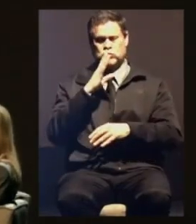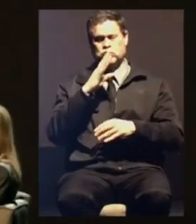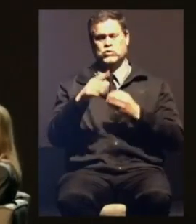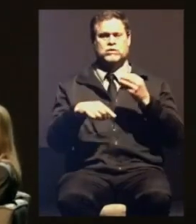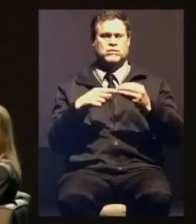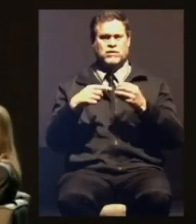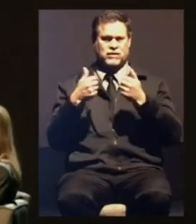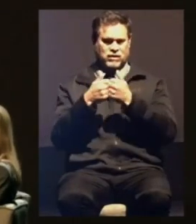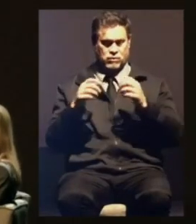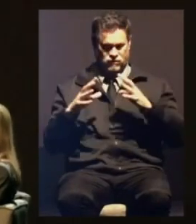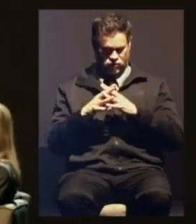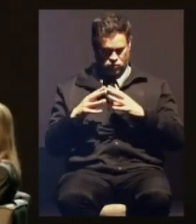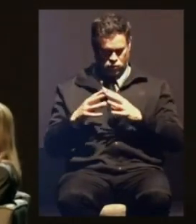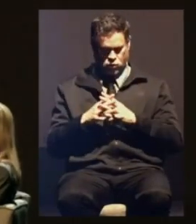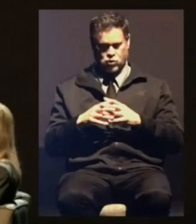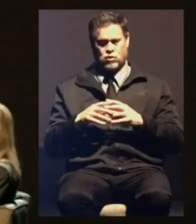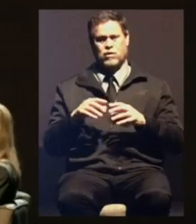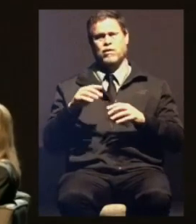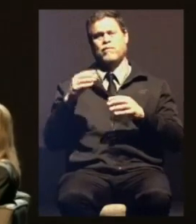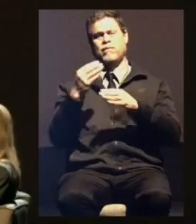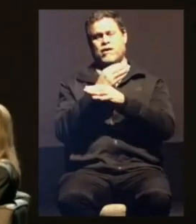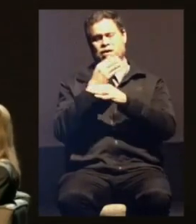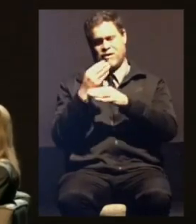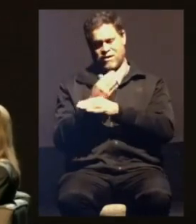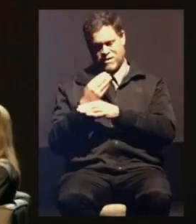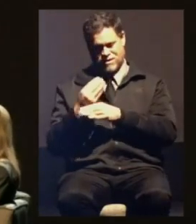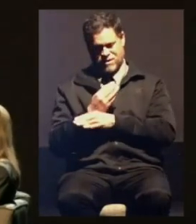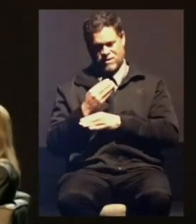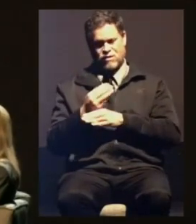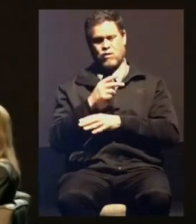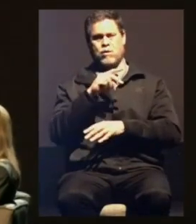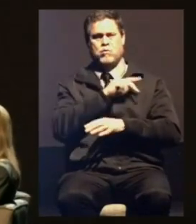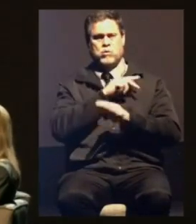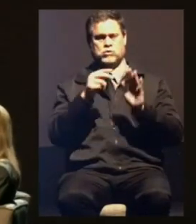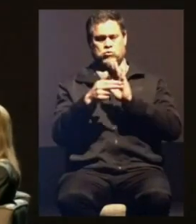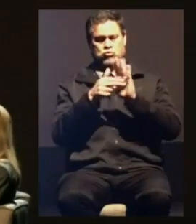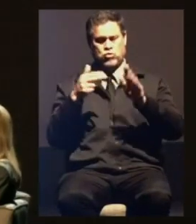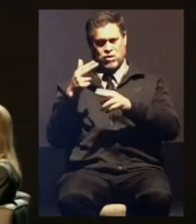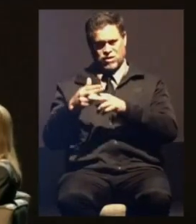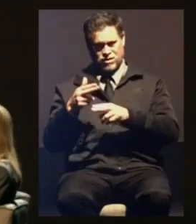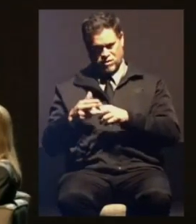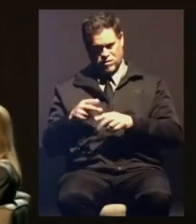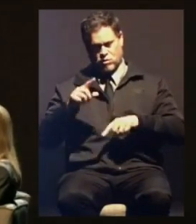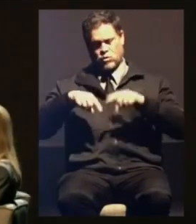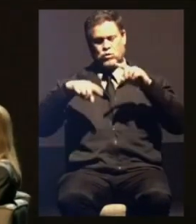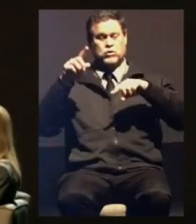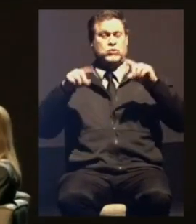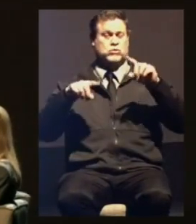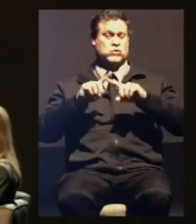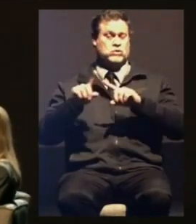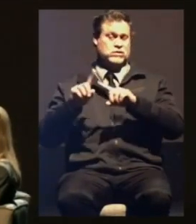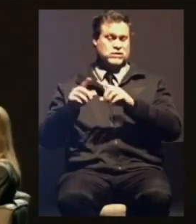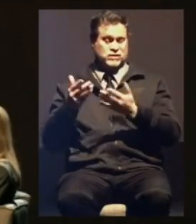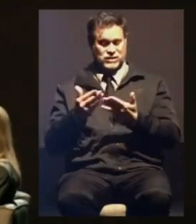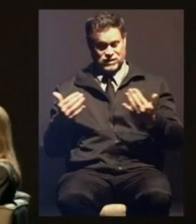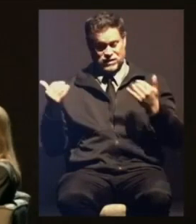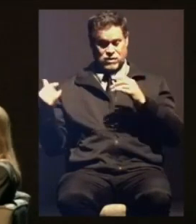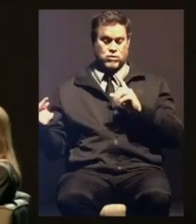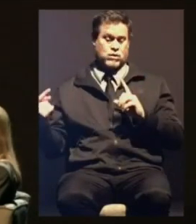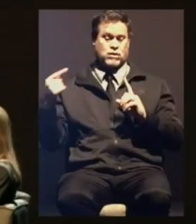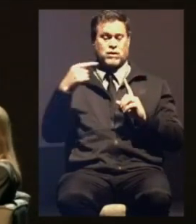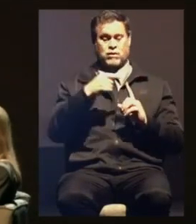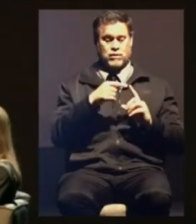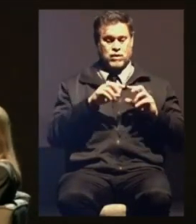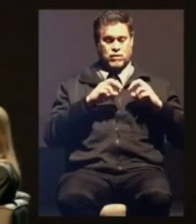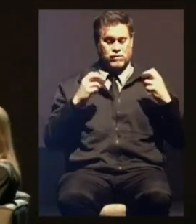about the game of football. We've talked about mathematics. We've talked about personal branding. We've talked about all sorts of things. And now we're going to come back in